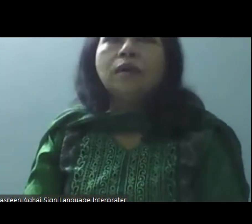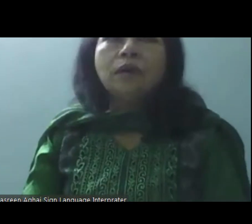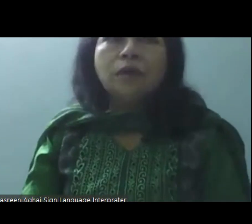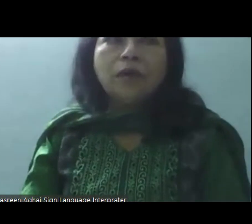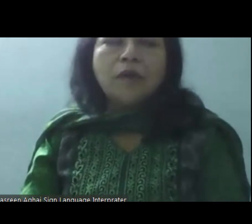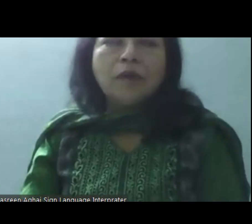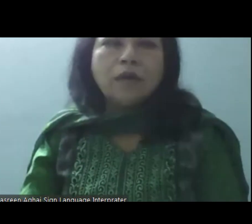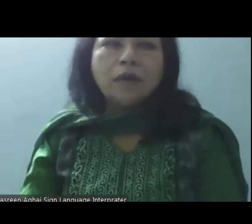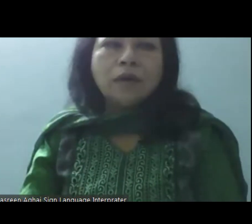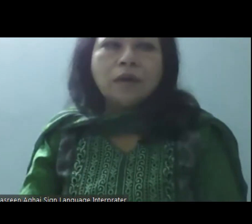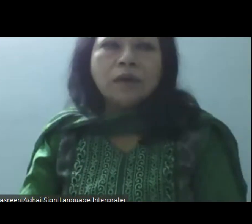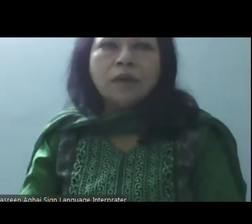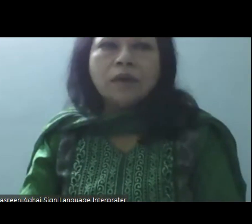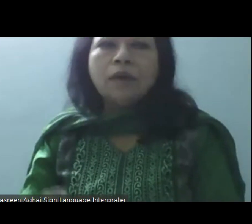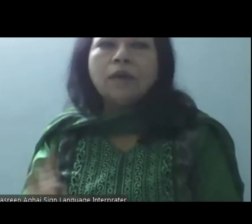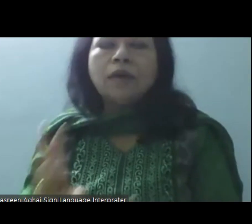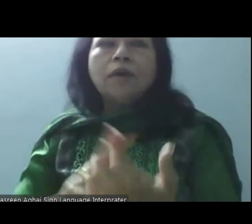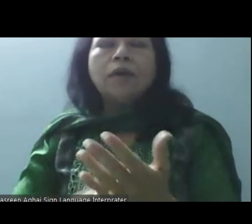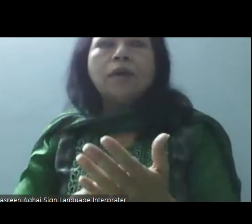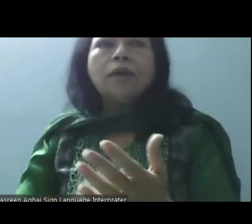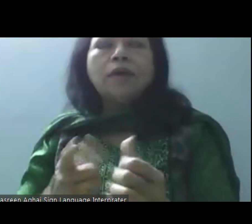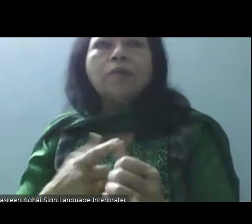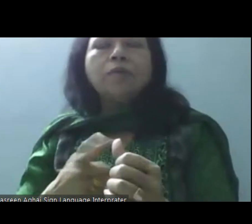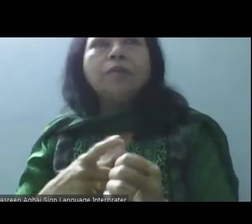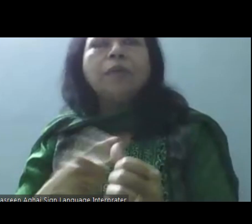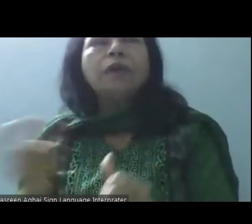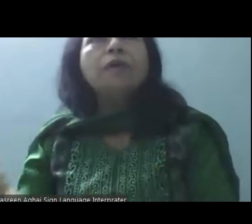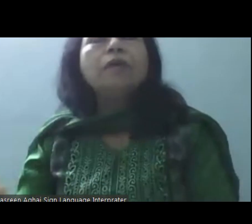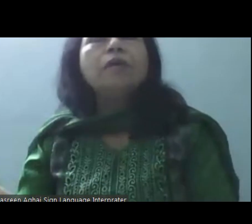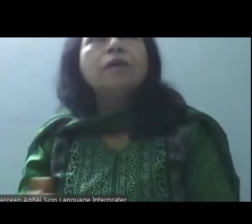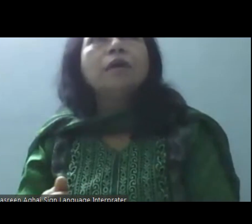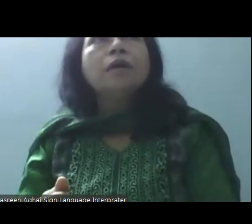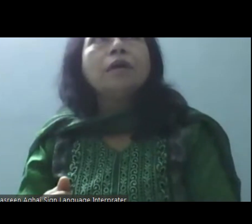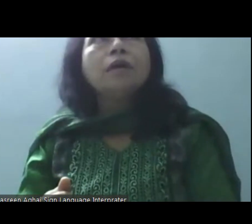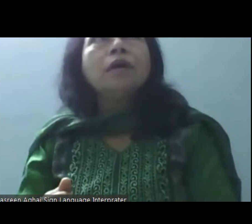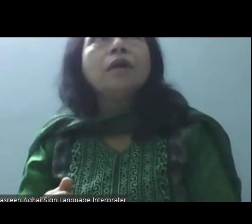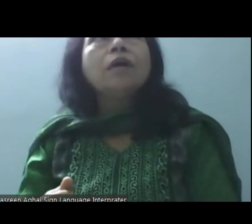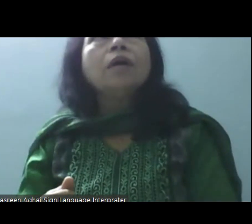the minister and the